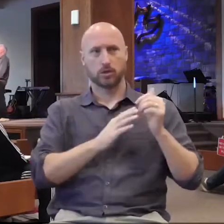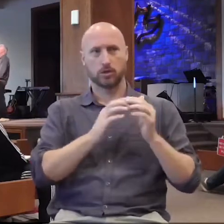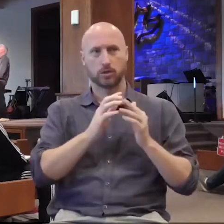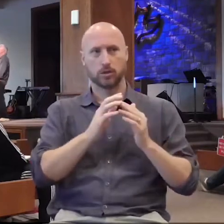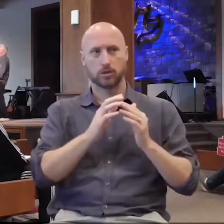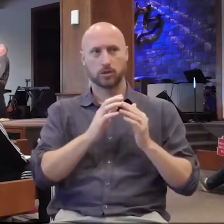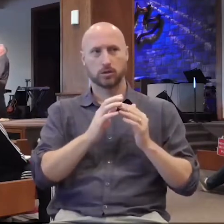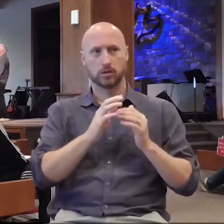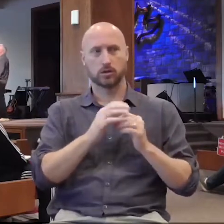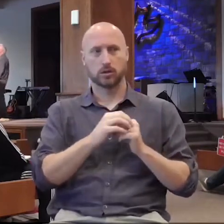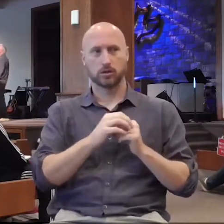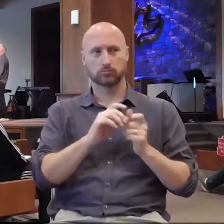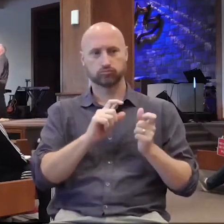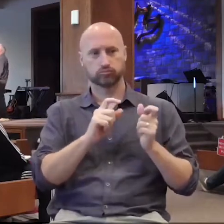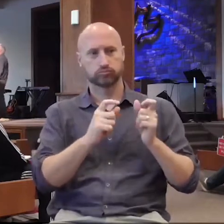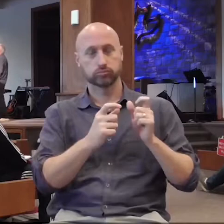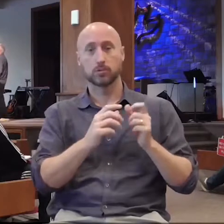know, when